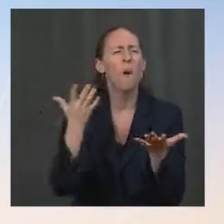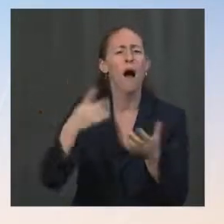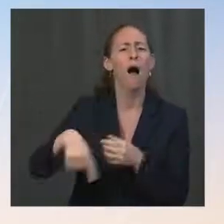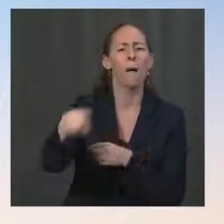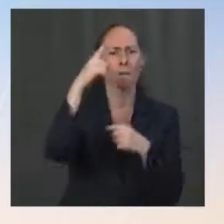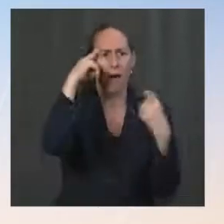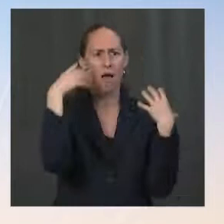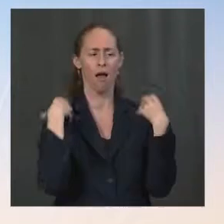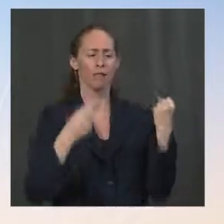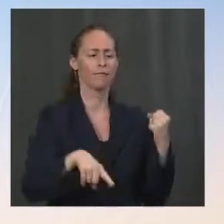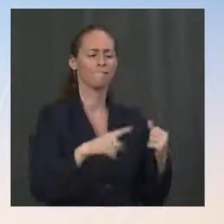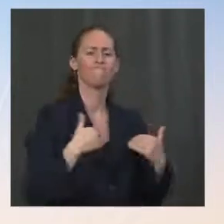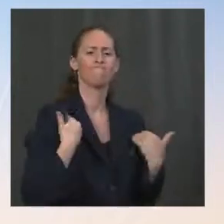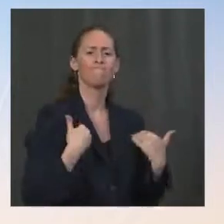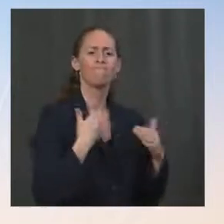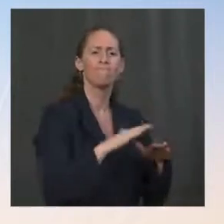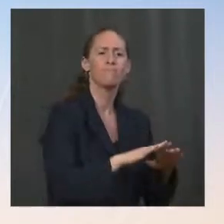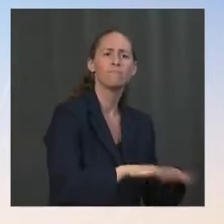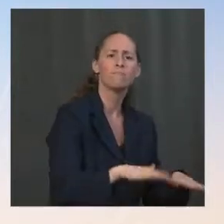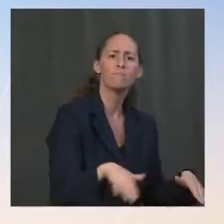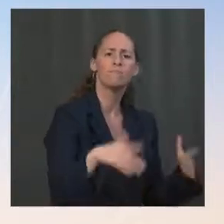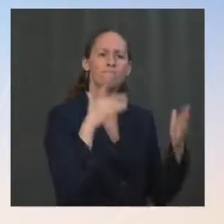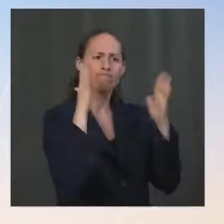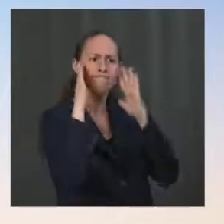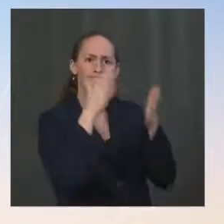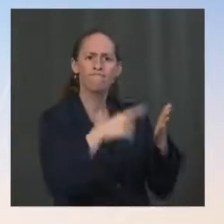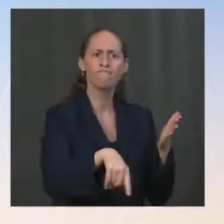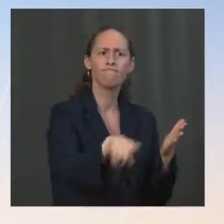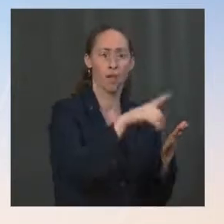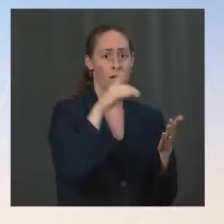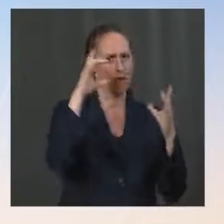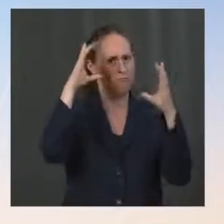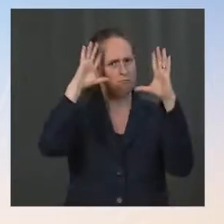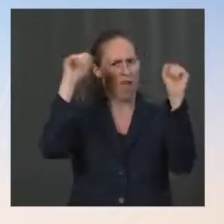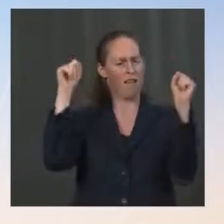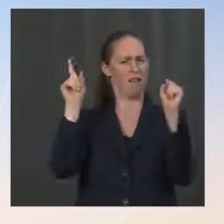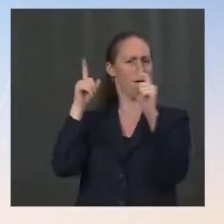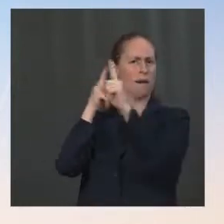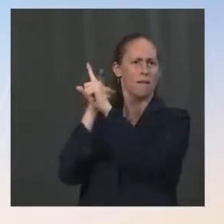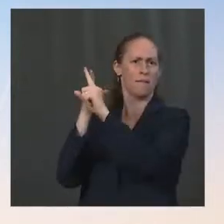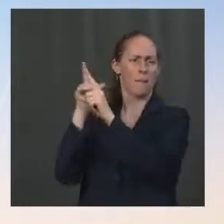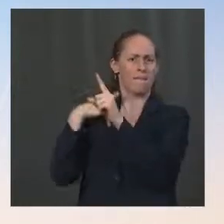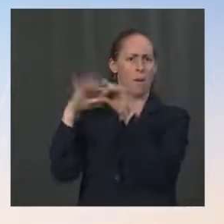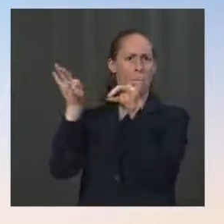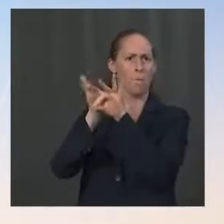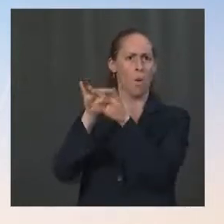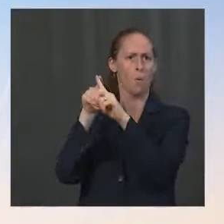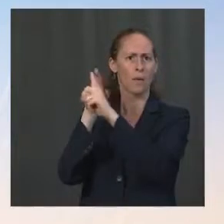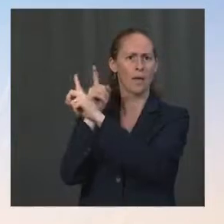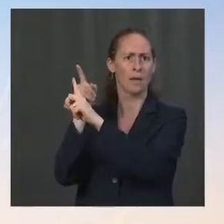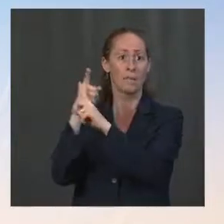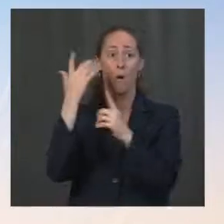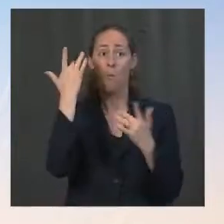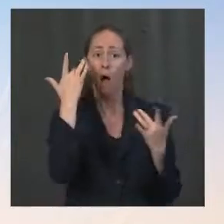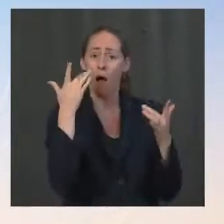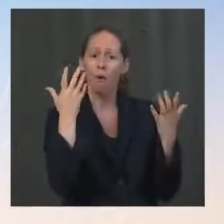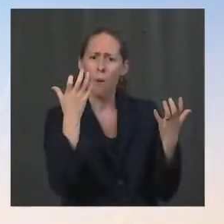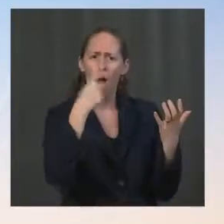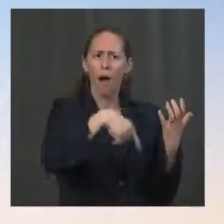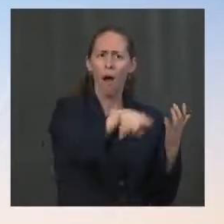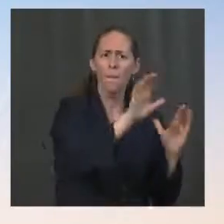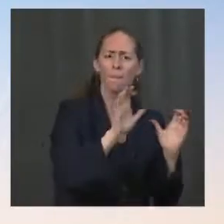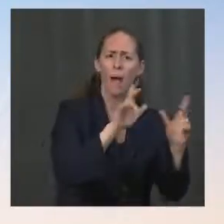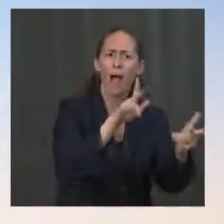for the Biden-Harris administration as a part of our push to get kids back to school safely and address the impact of the pandemic on